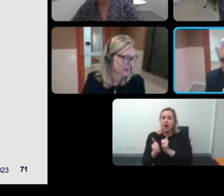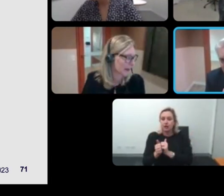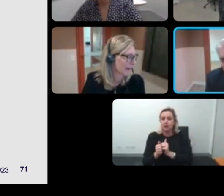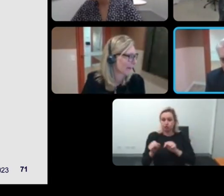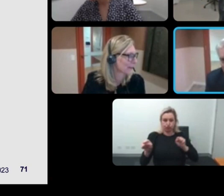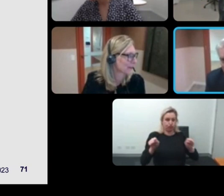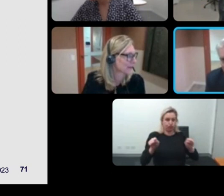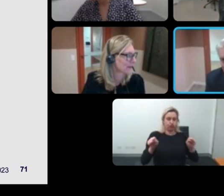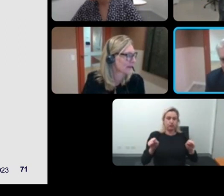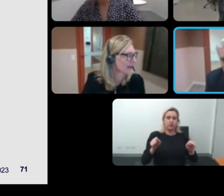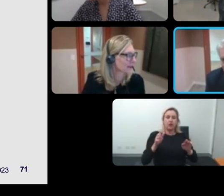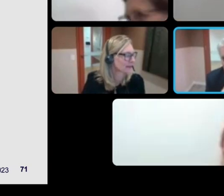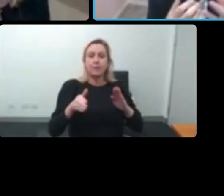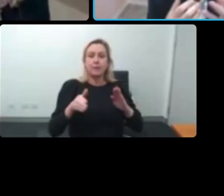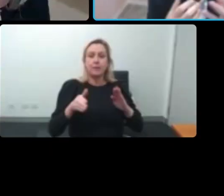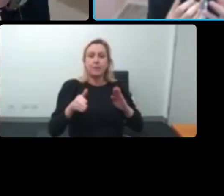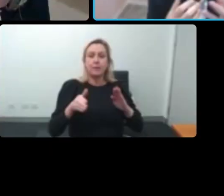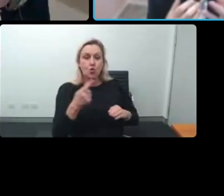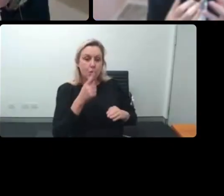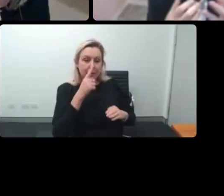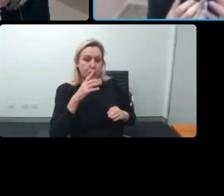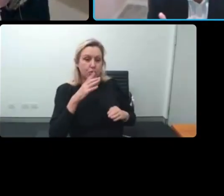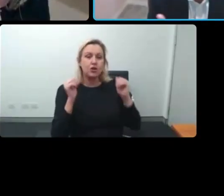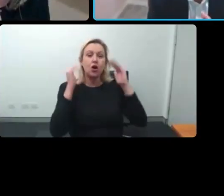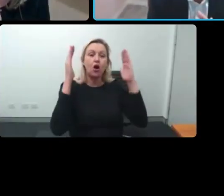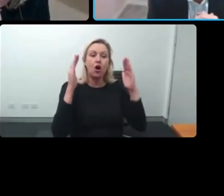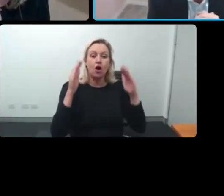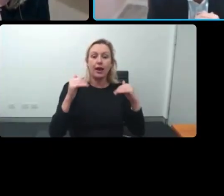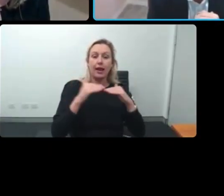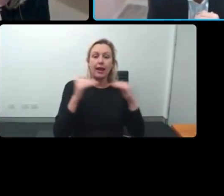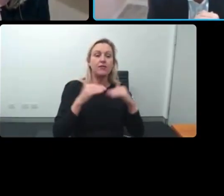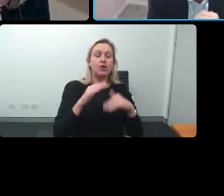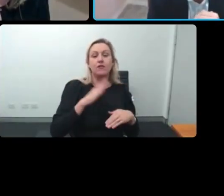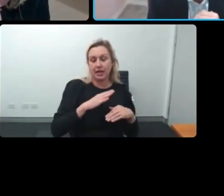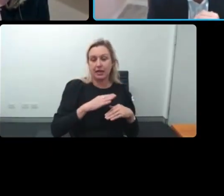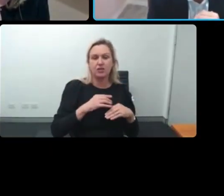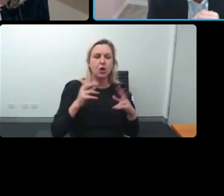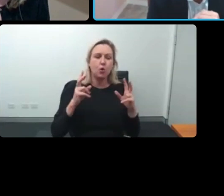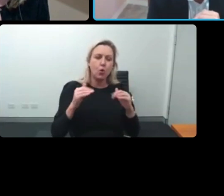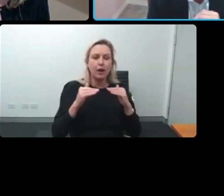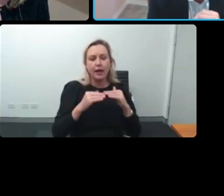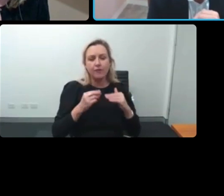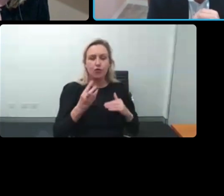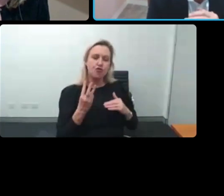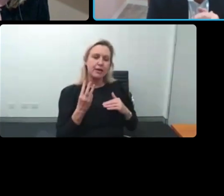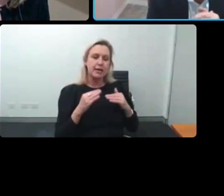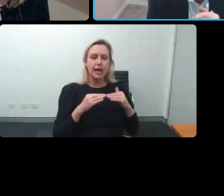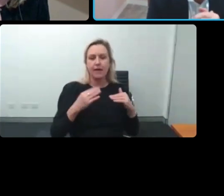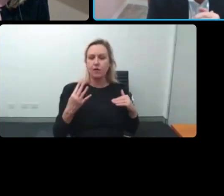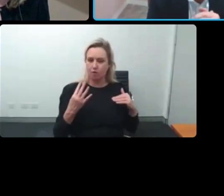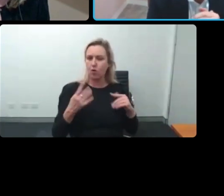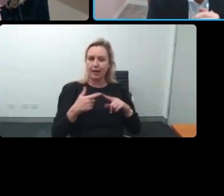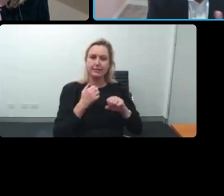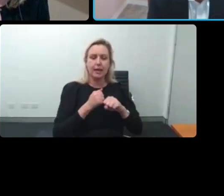that people who have higher levels of need, so if you think about, say, in today's world, someone on a level 3 or level 4 home